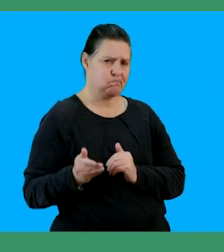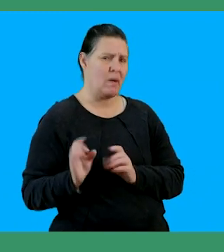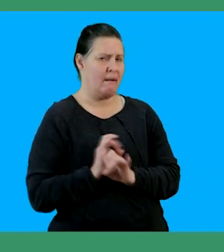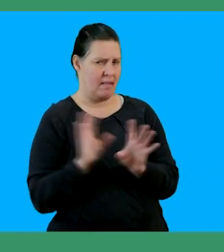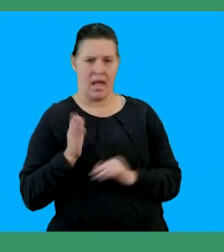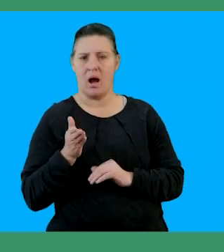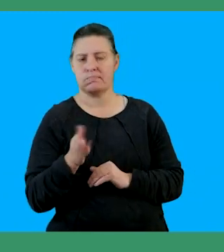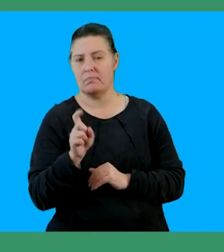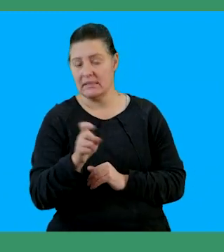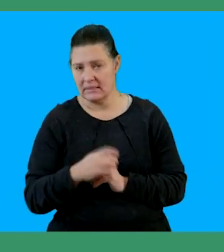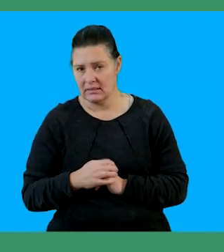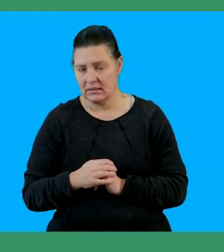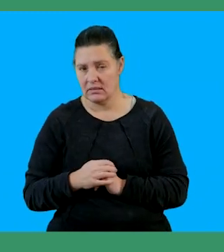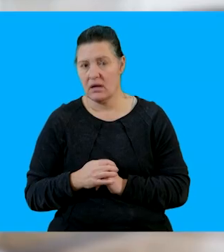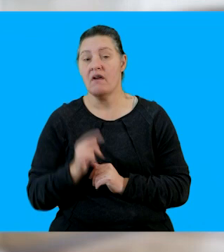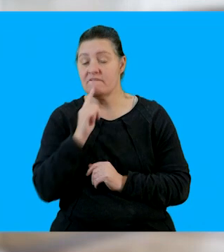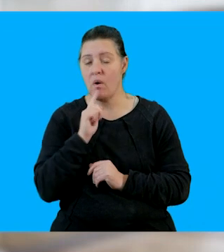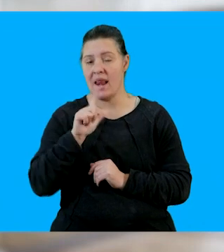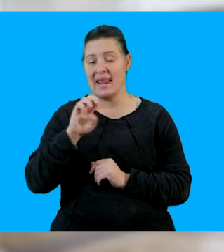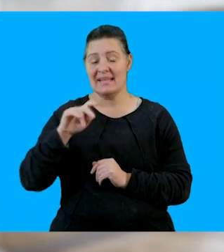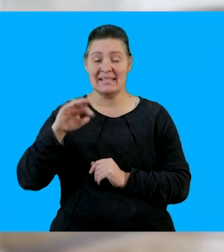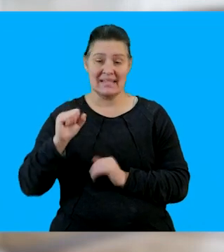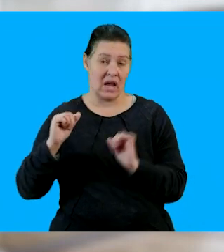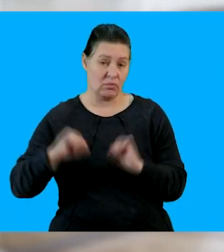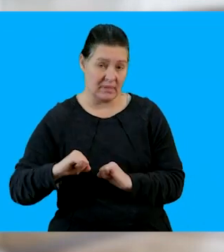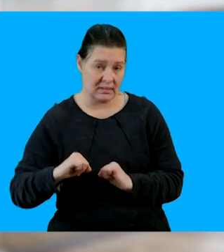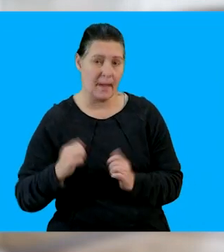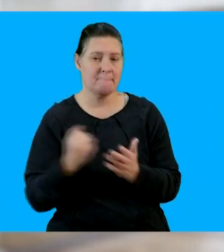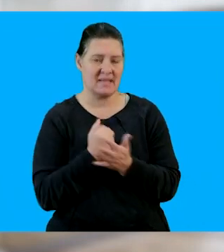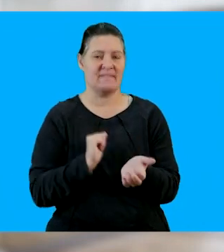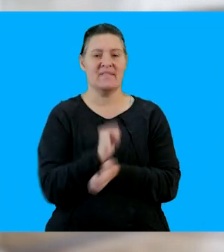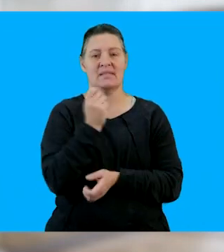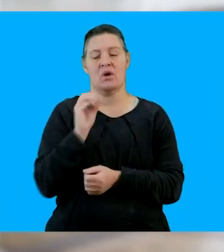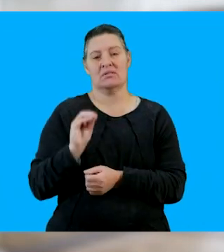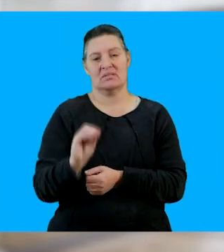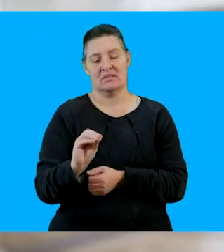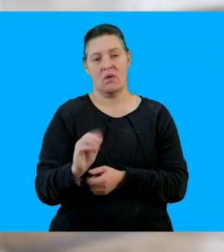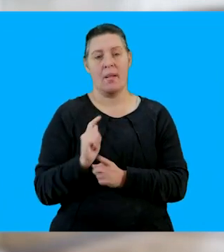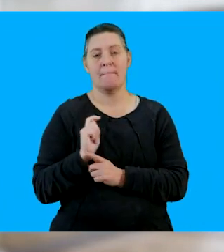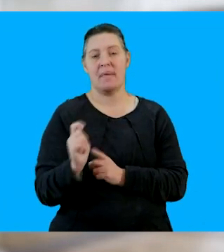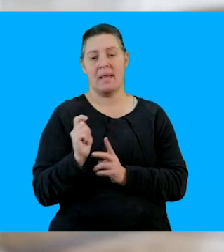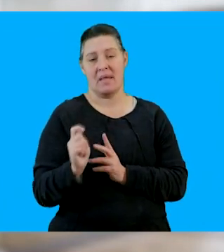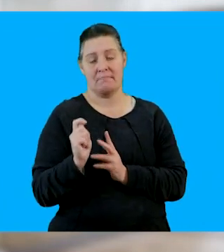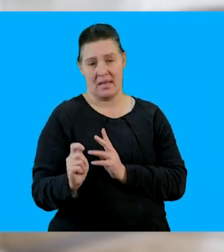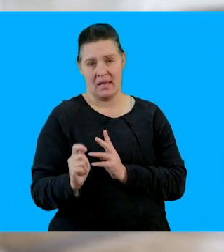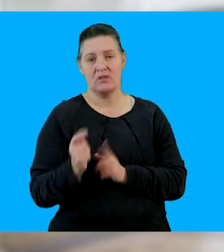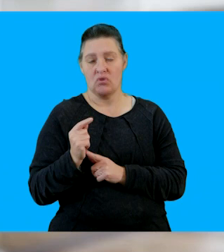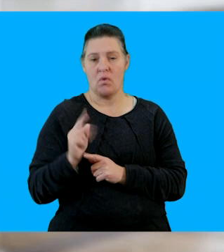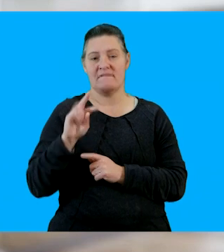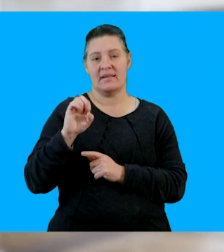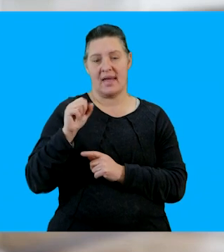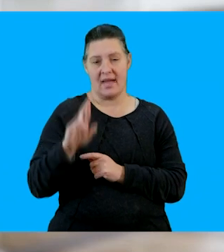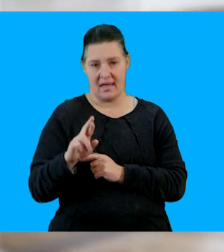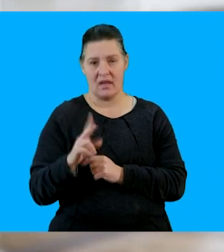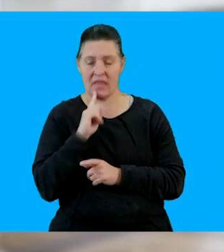be specified. So obviously in the lease agreement, there must be a fixed amount that you are going to pay to the